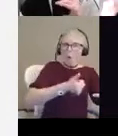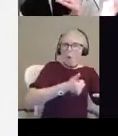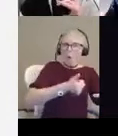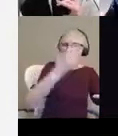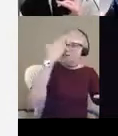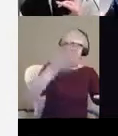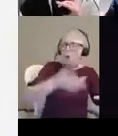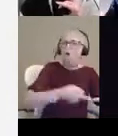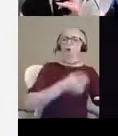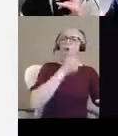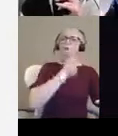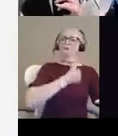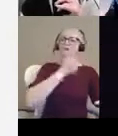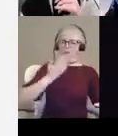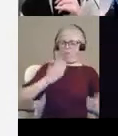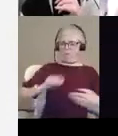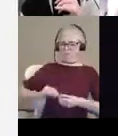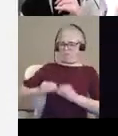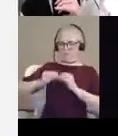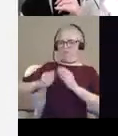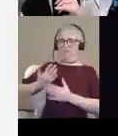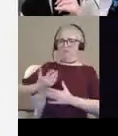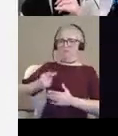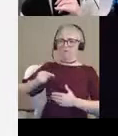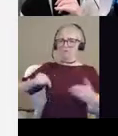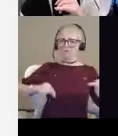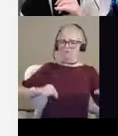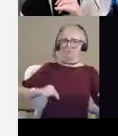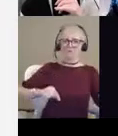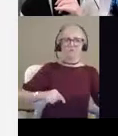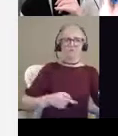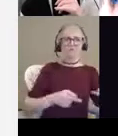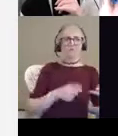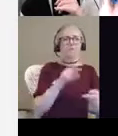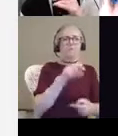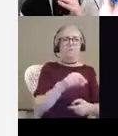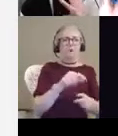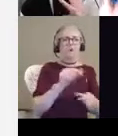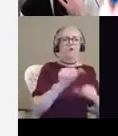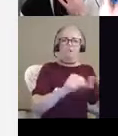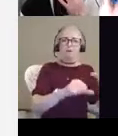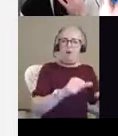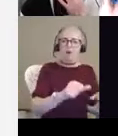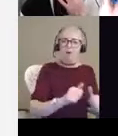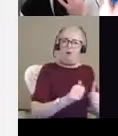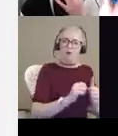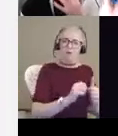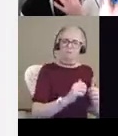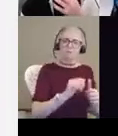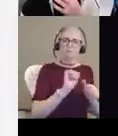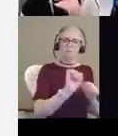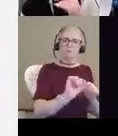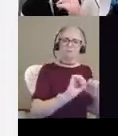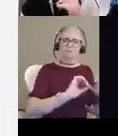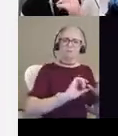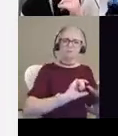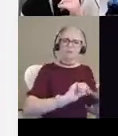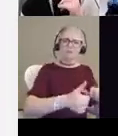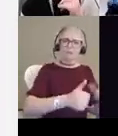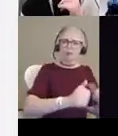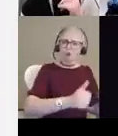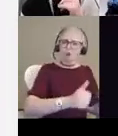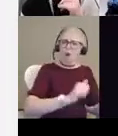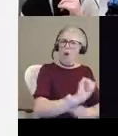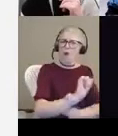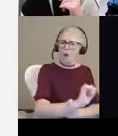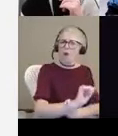as you're designing and developing in the tool. And then we have an example as well from dominKnow. And again, I think dominKnow is also, and Paul, you can comment on this,